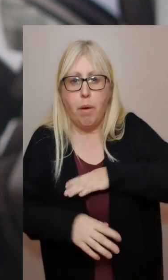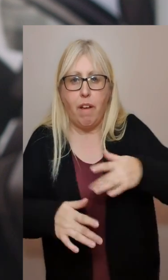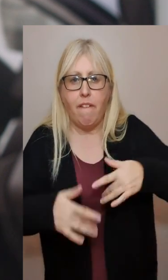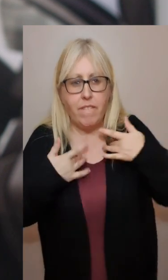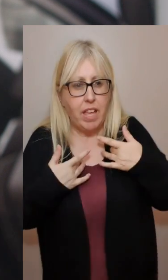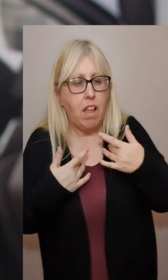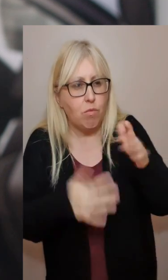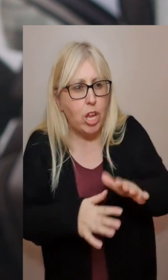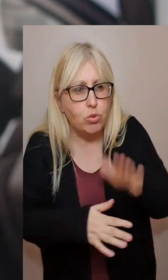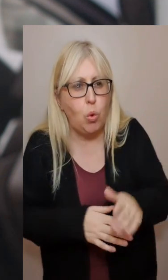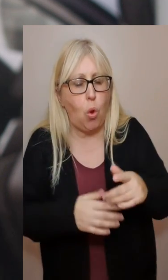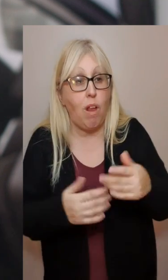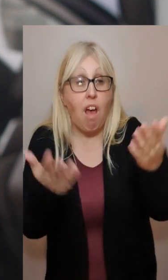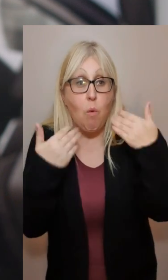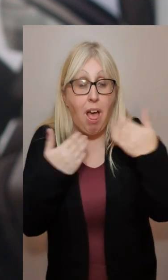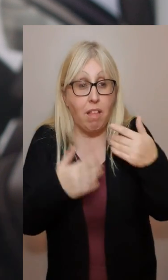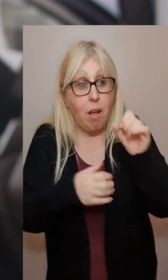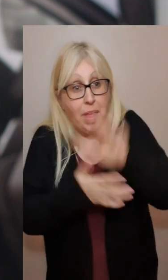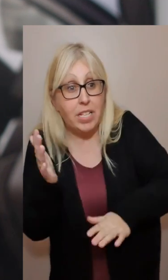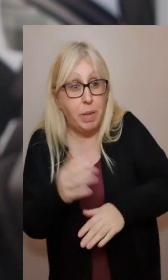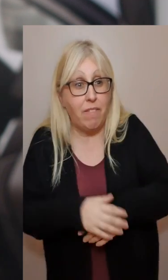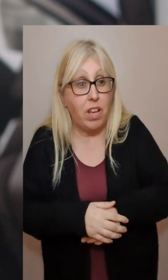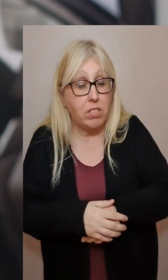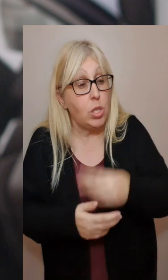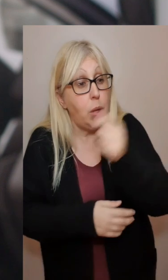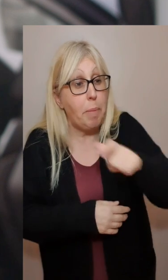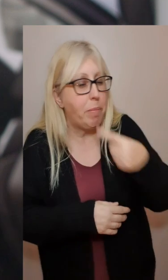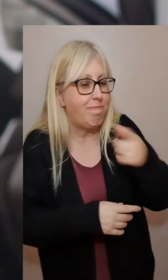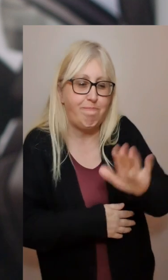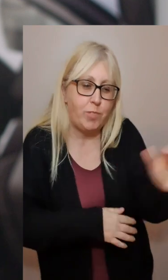welcomed the experience. Even people that have been told, well, they shouldn't really drive anymore,